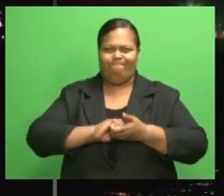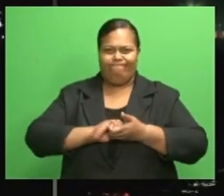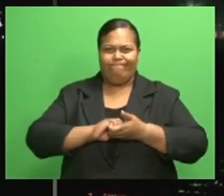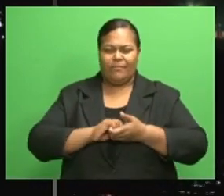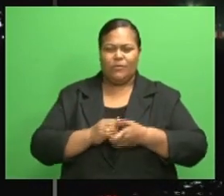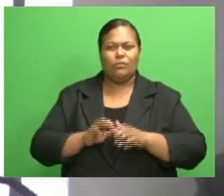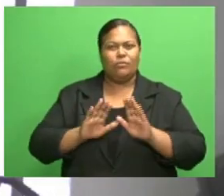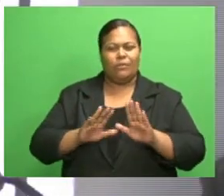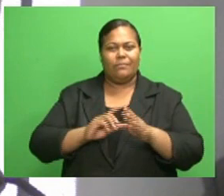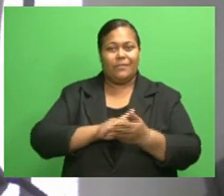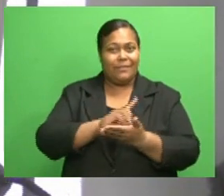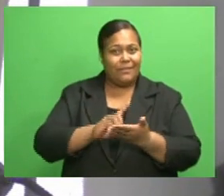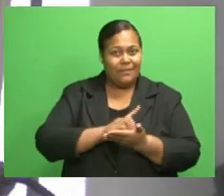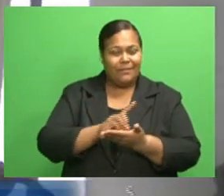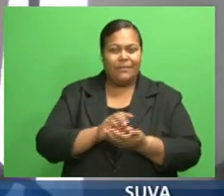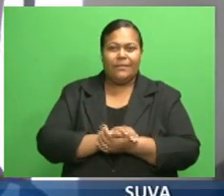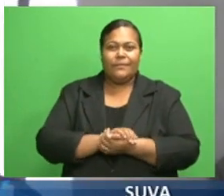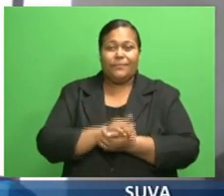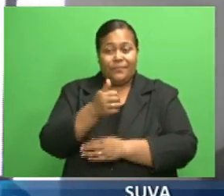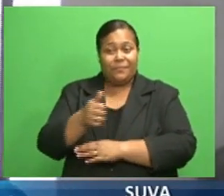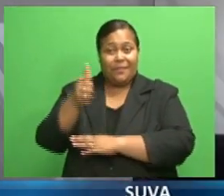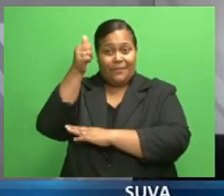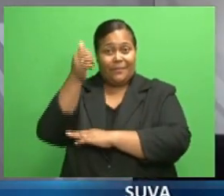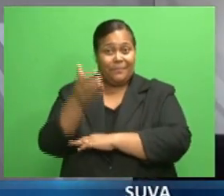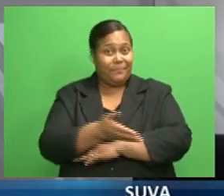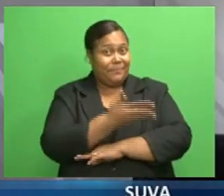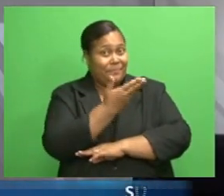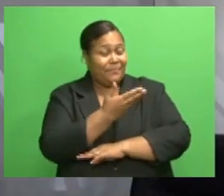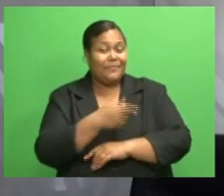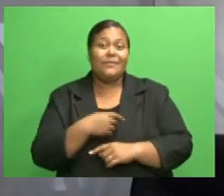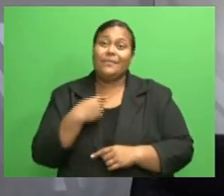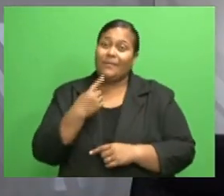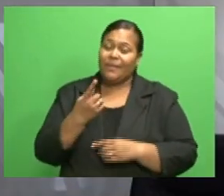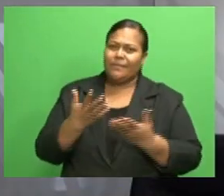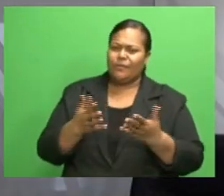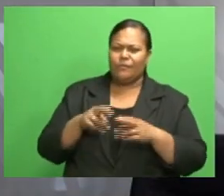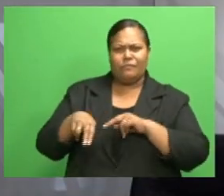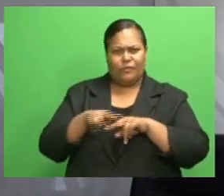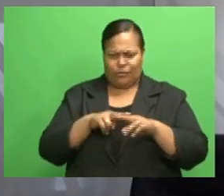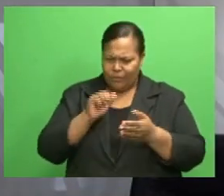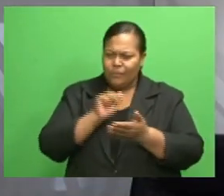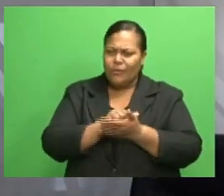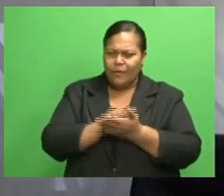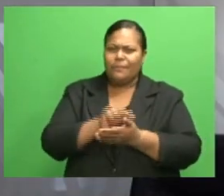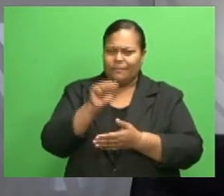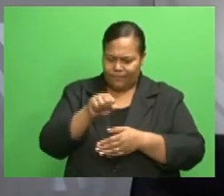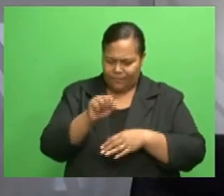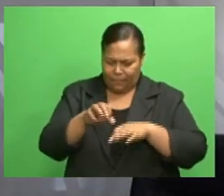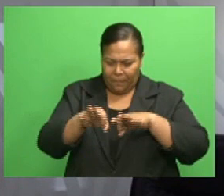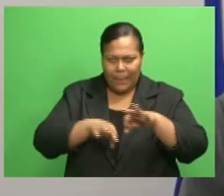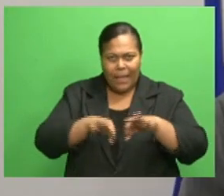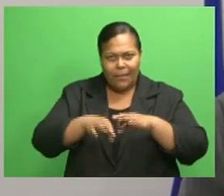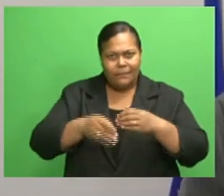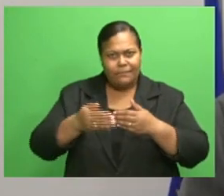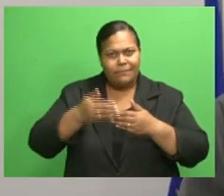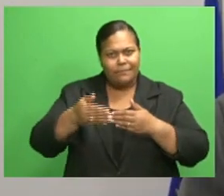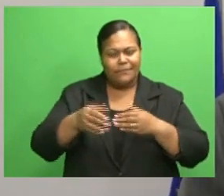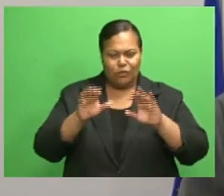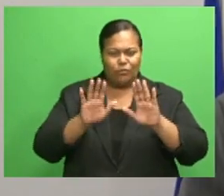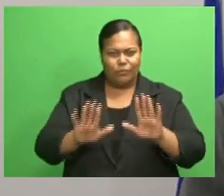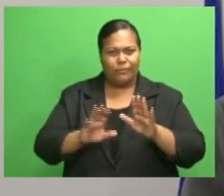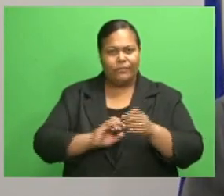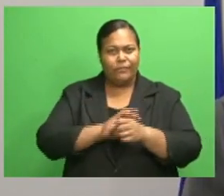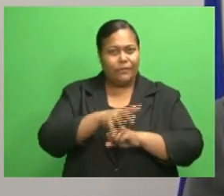reports. The ambassador says Fiji has effectively implemented required measures to contain the virus. The response